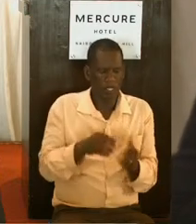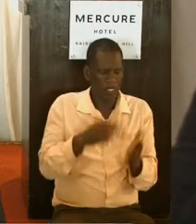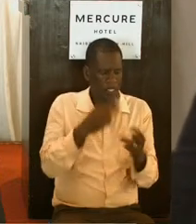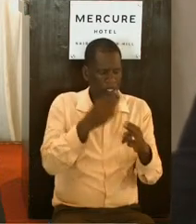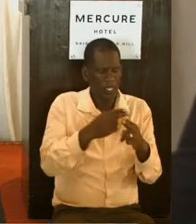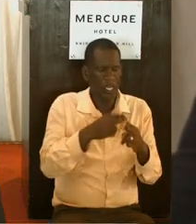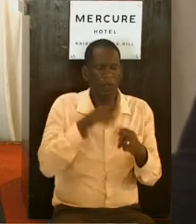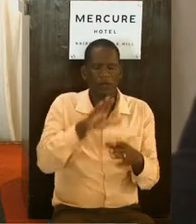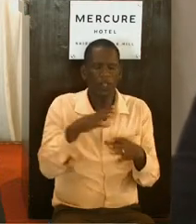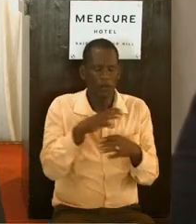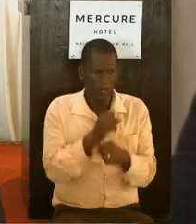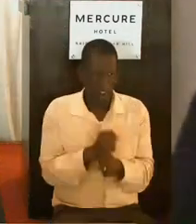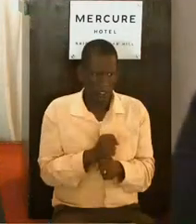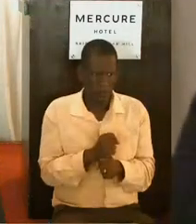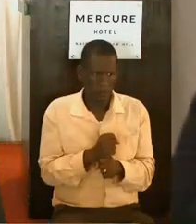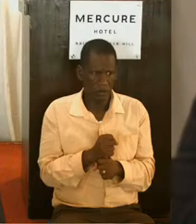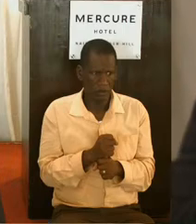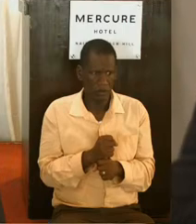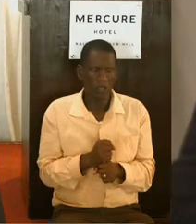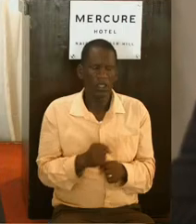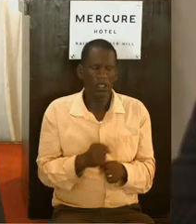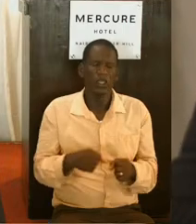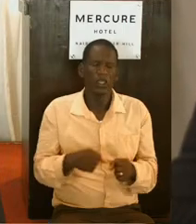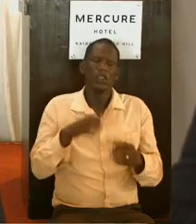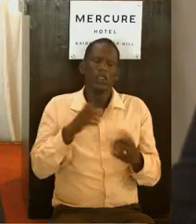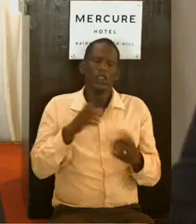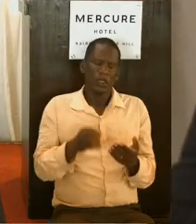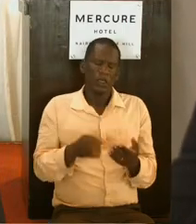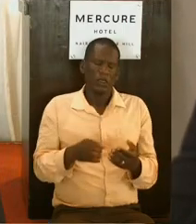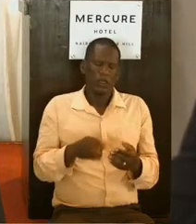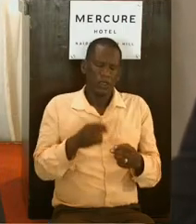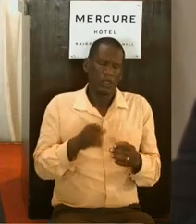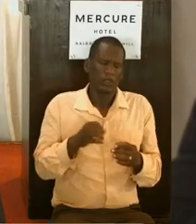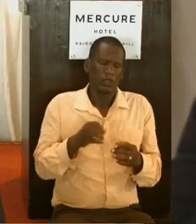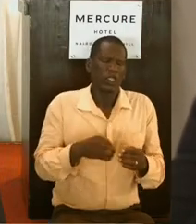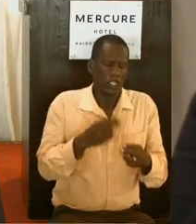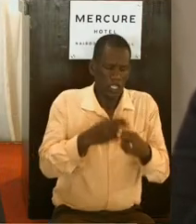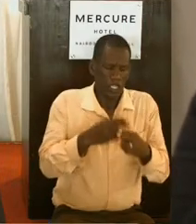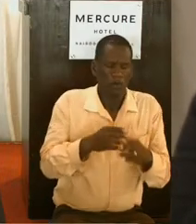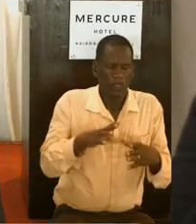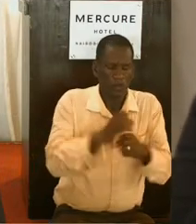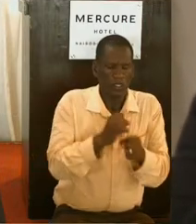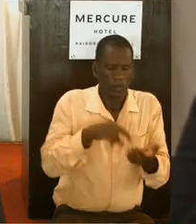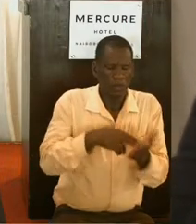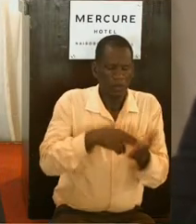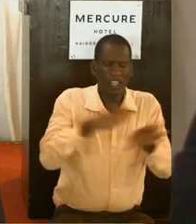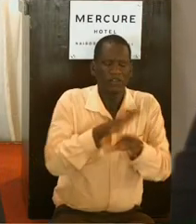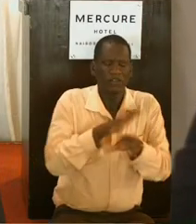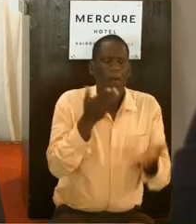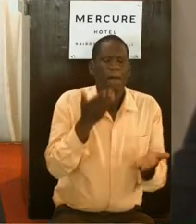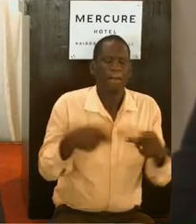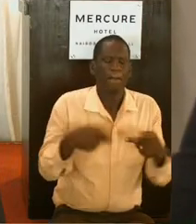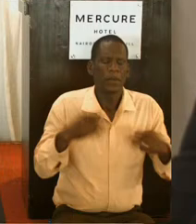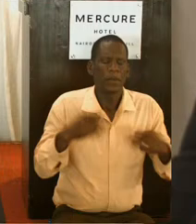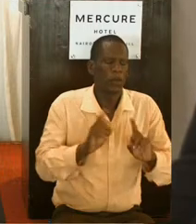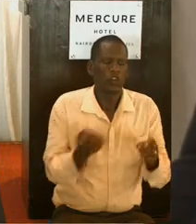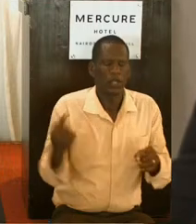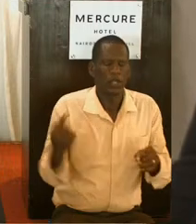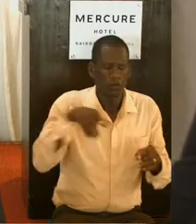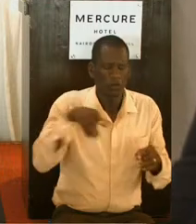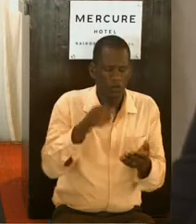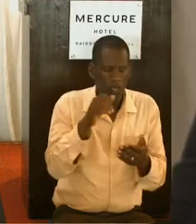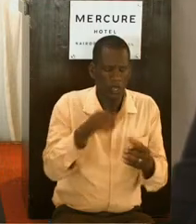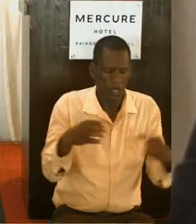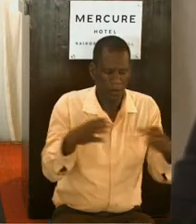their organization the reputation of organizations means everything people not might not come to your door and say